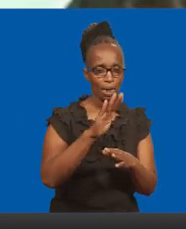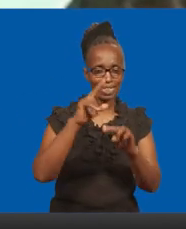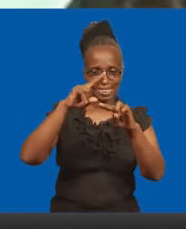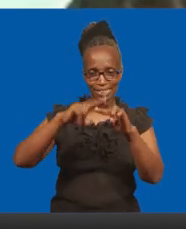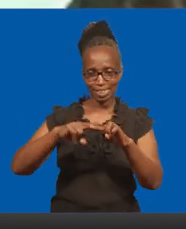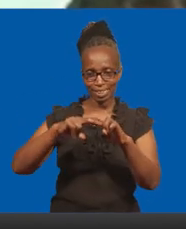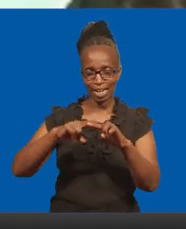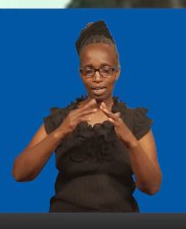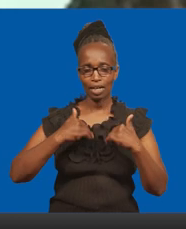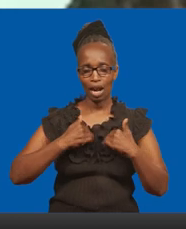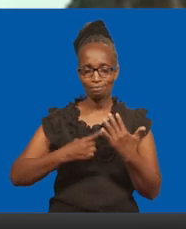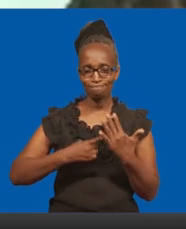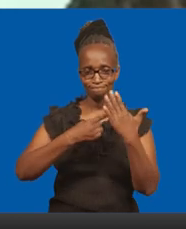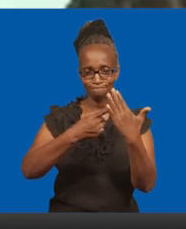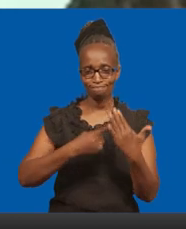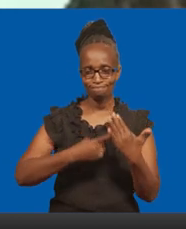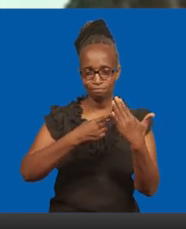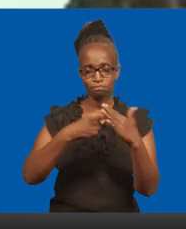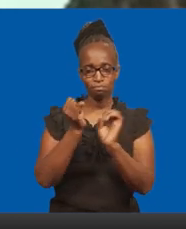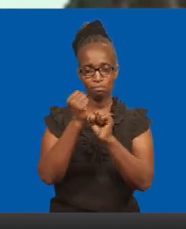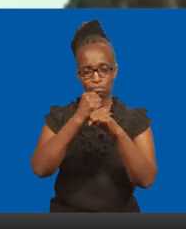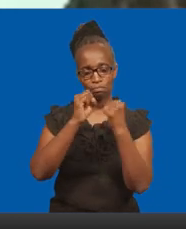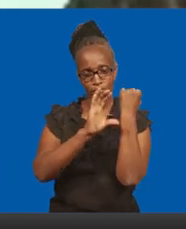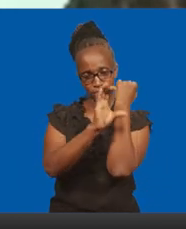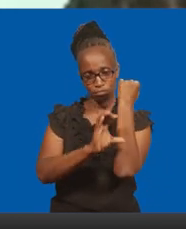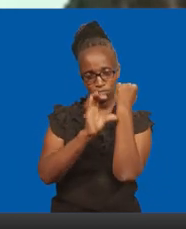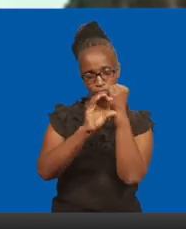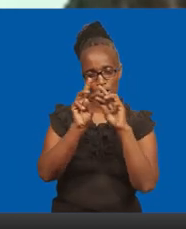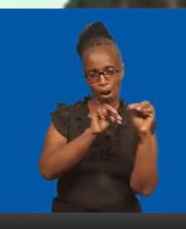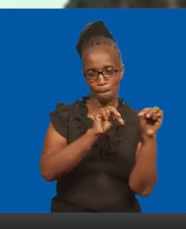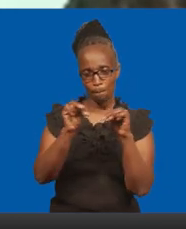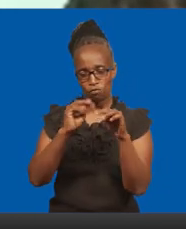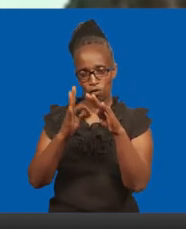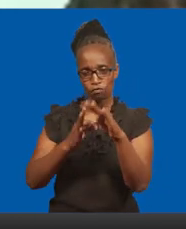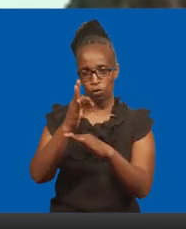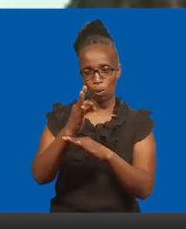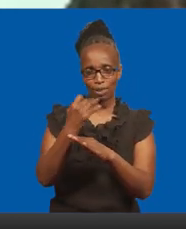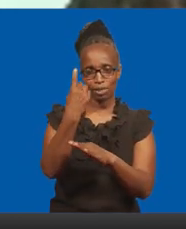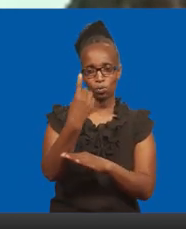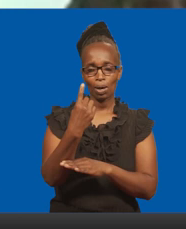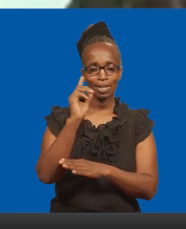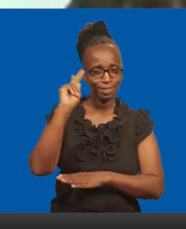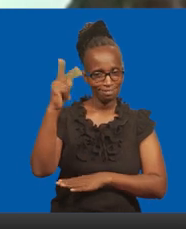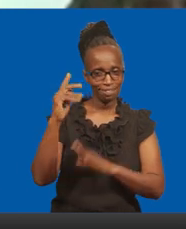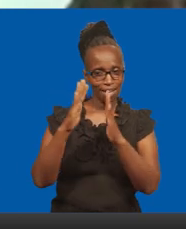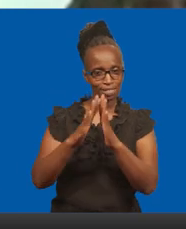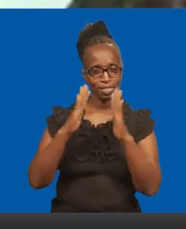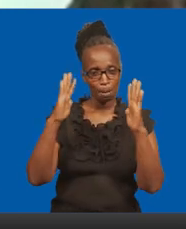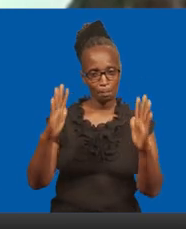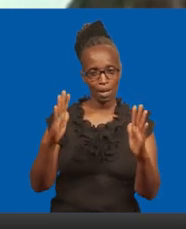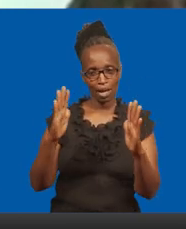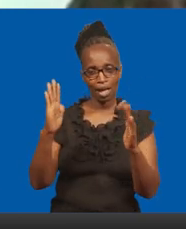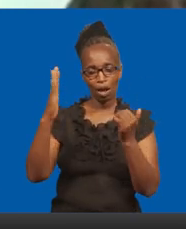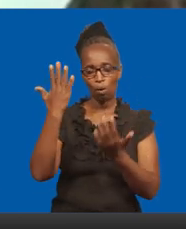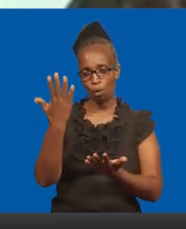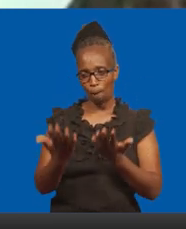process to ensure that this country moves forward as one. Kenya is bigger